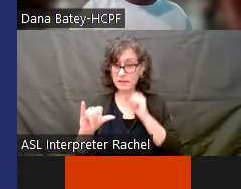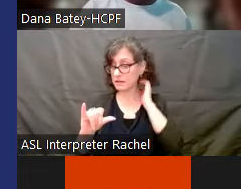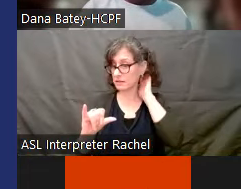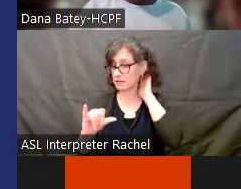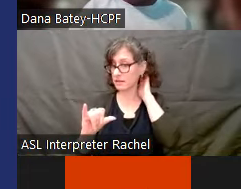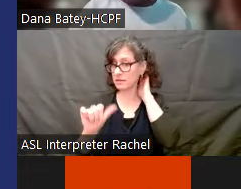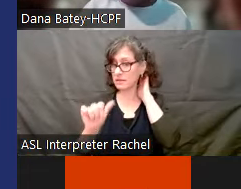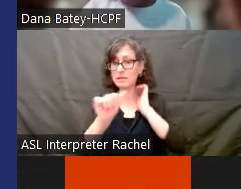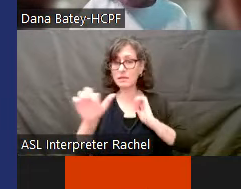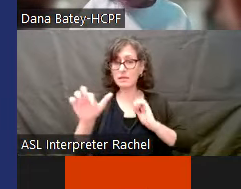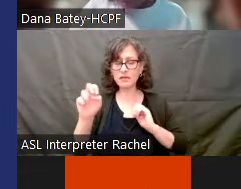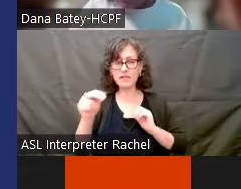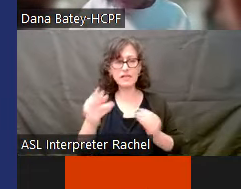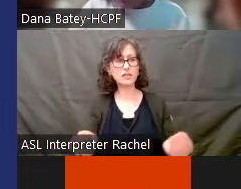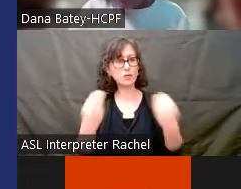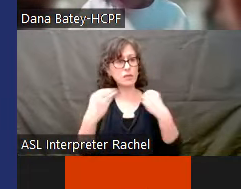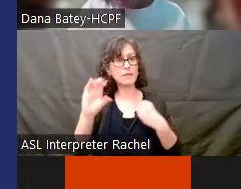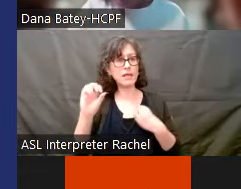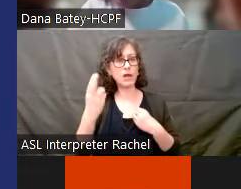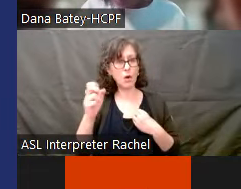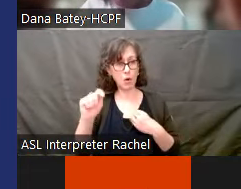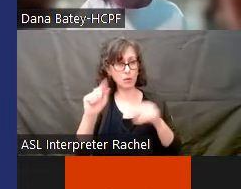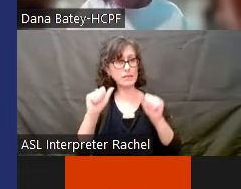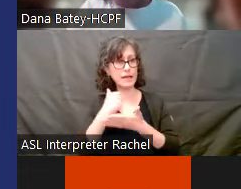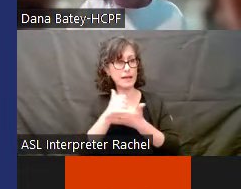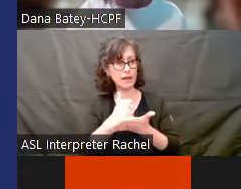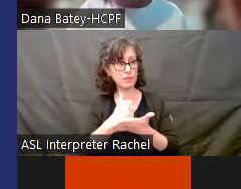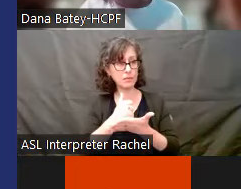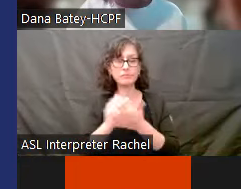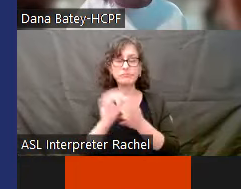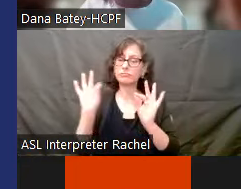if you make me a co-host, I can knock it out. Okay.